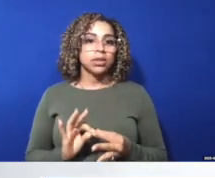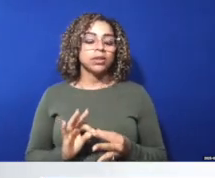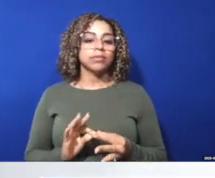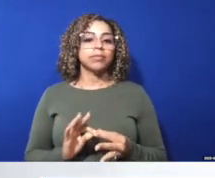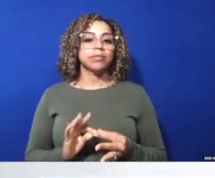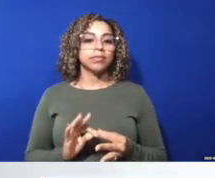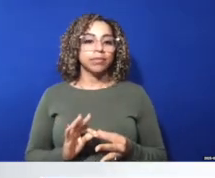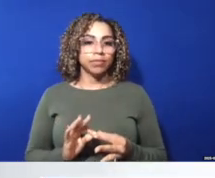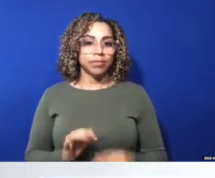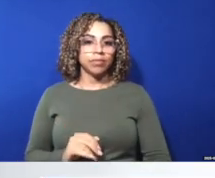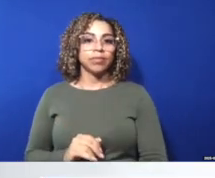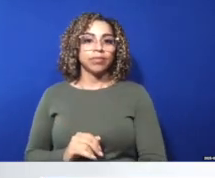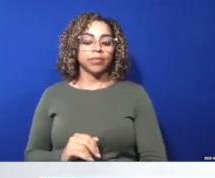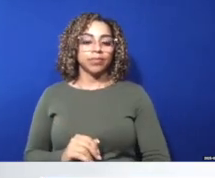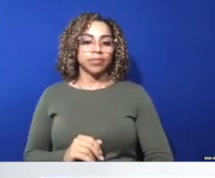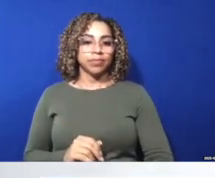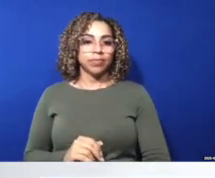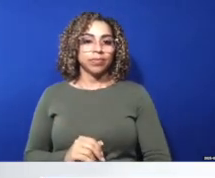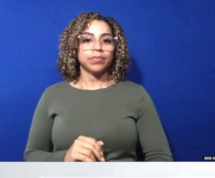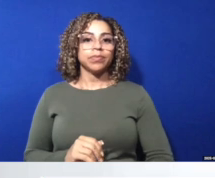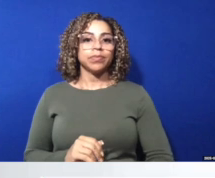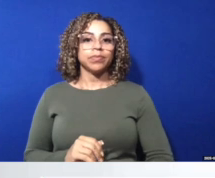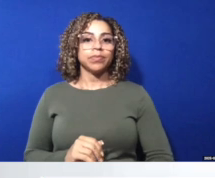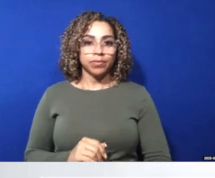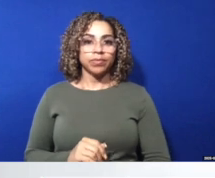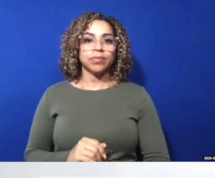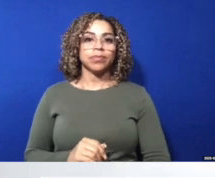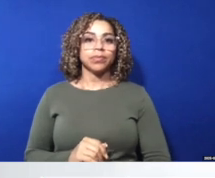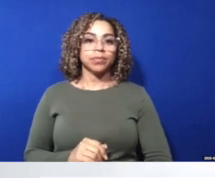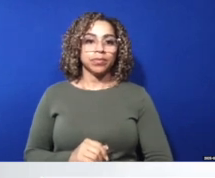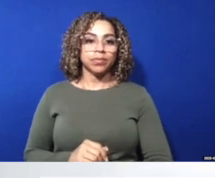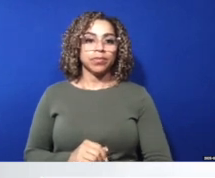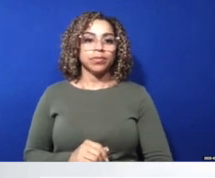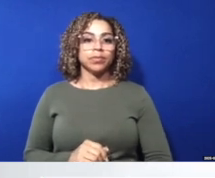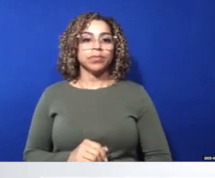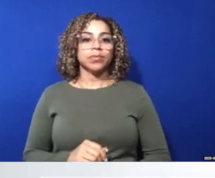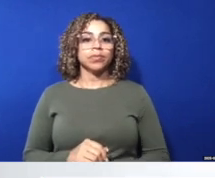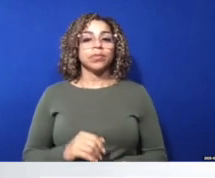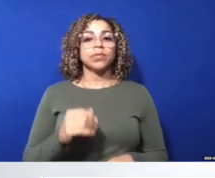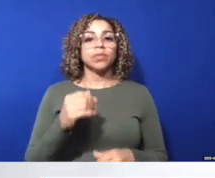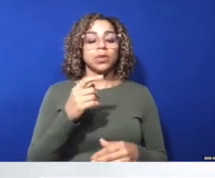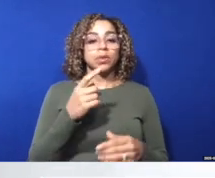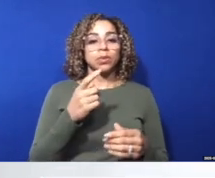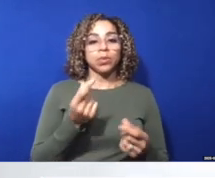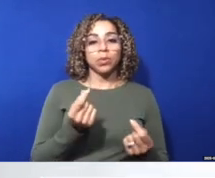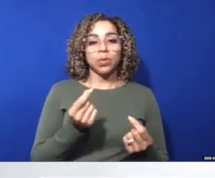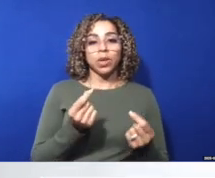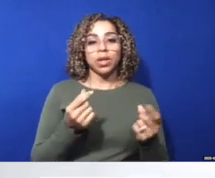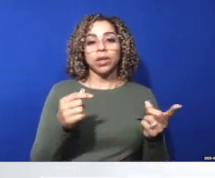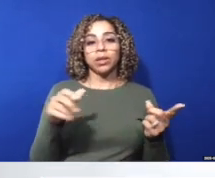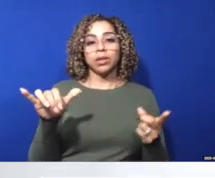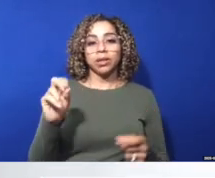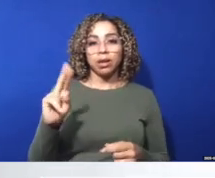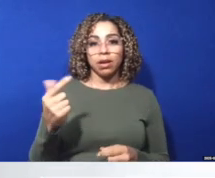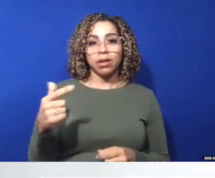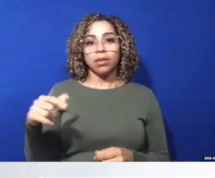add to recap what Inder and Young had mentioned, that on September 9th,